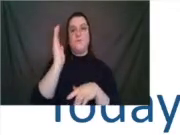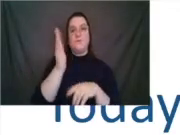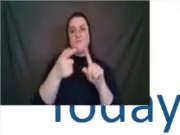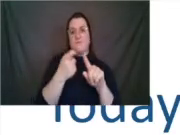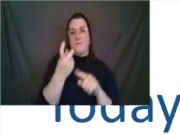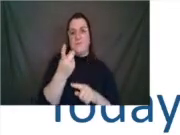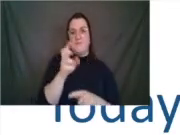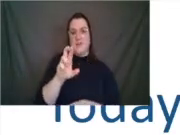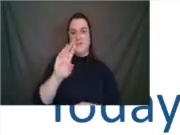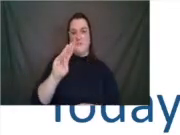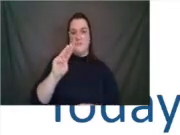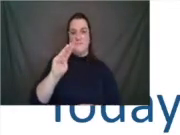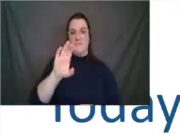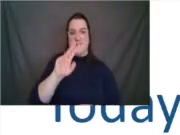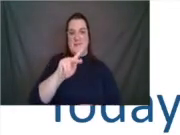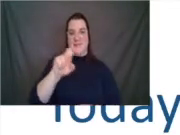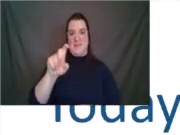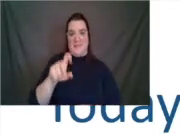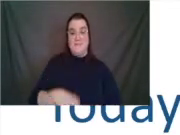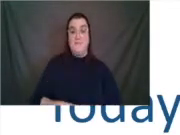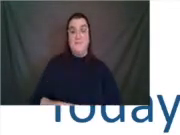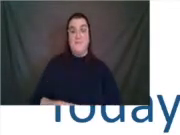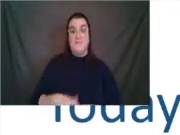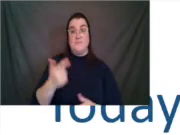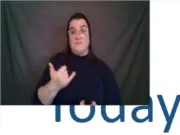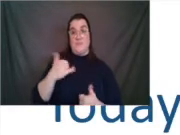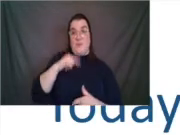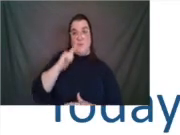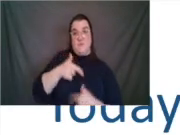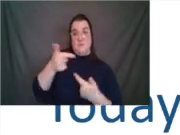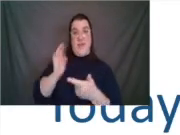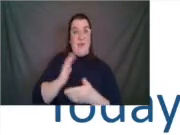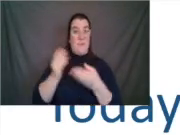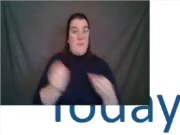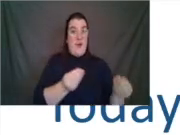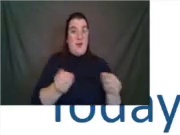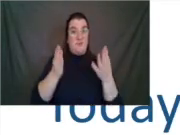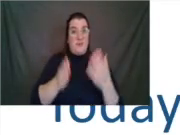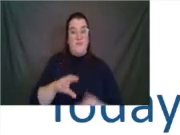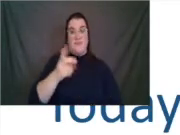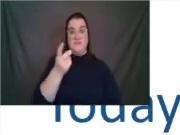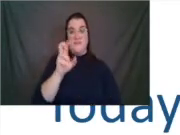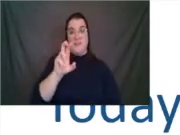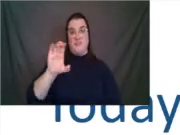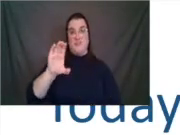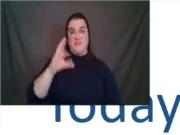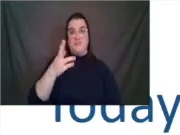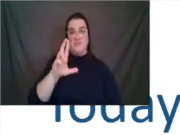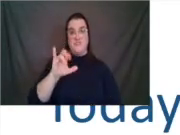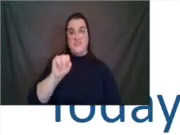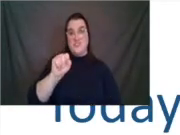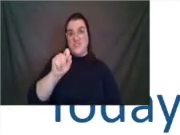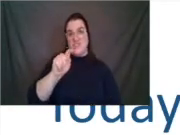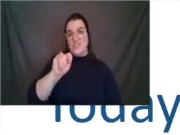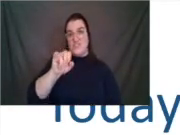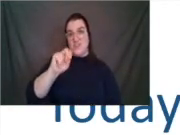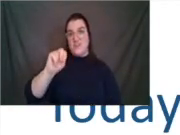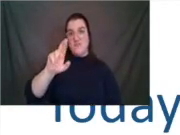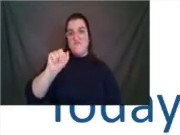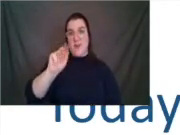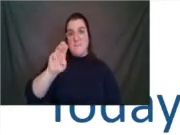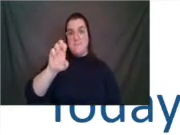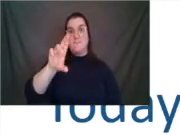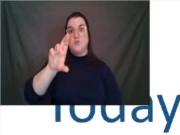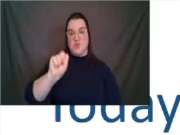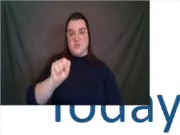then we will have a recorded presentation by Dr. McKee. So right now I am going to turn it over to our moderator, Dr.